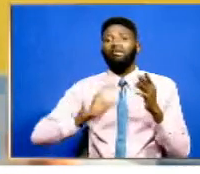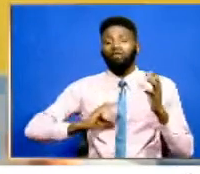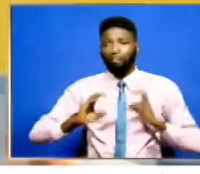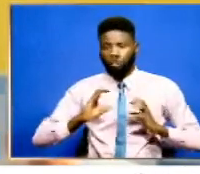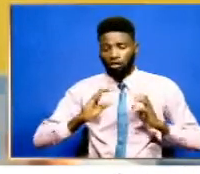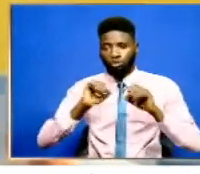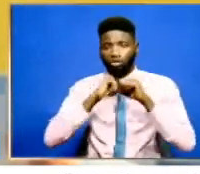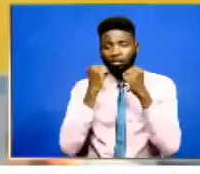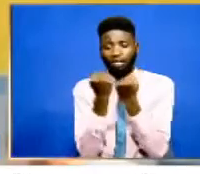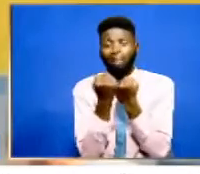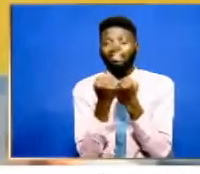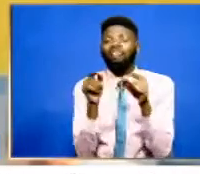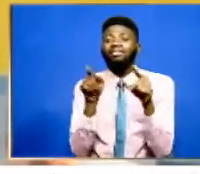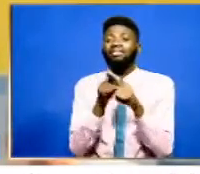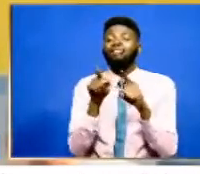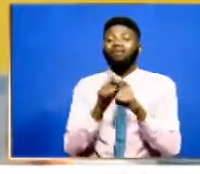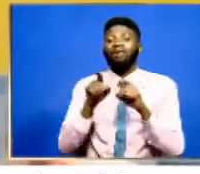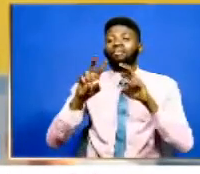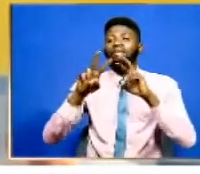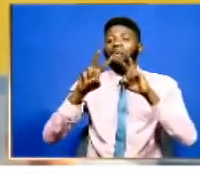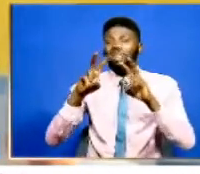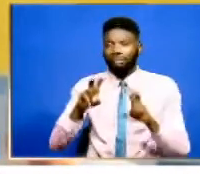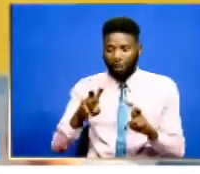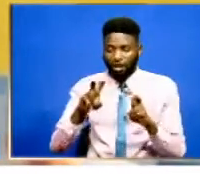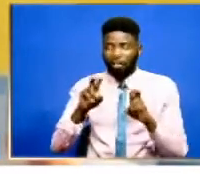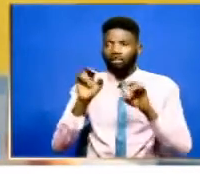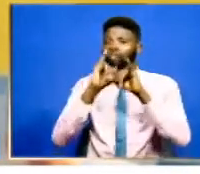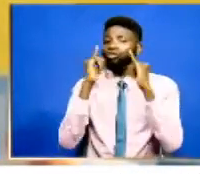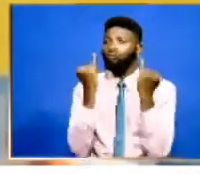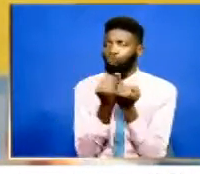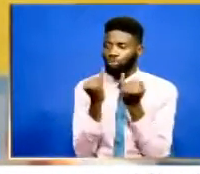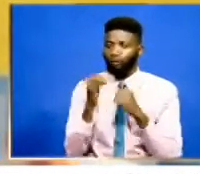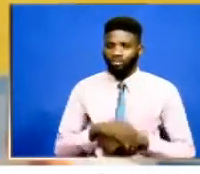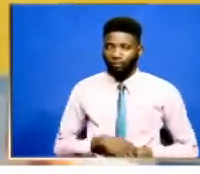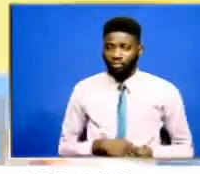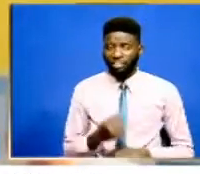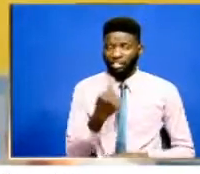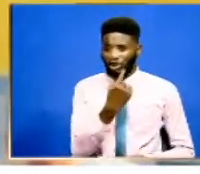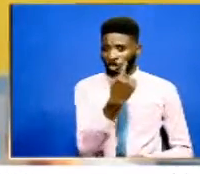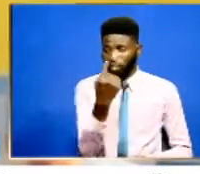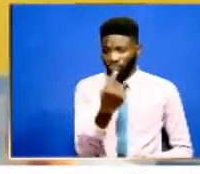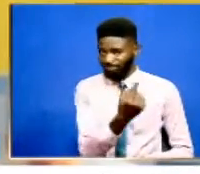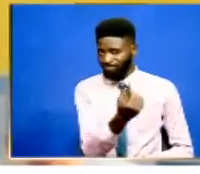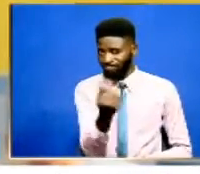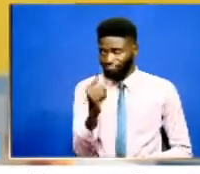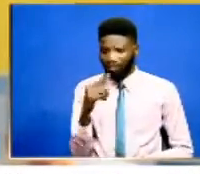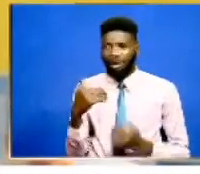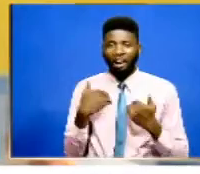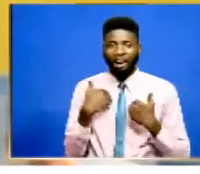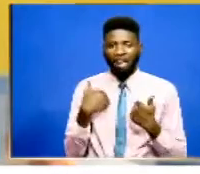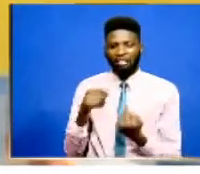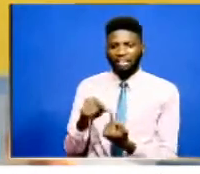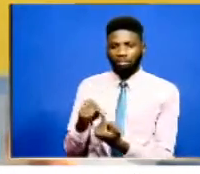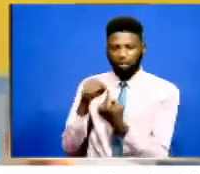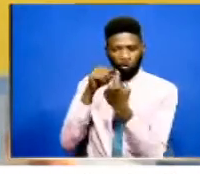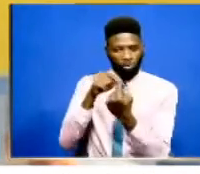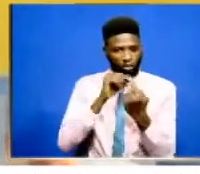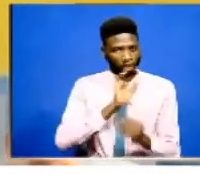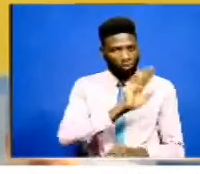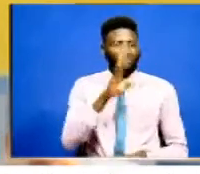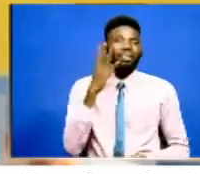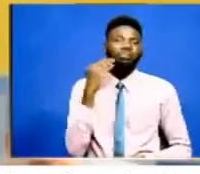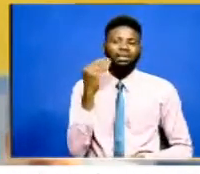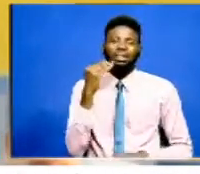and research institutions. Each and every one of you has a unique experience and